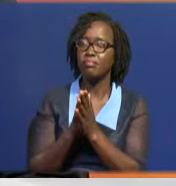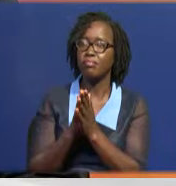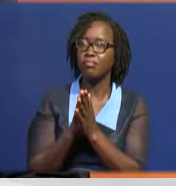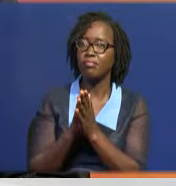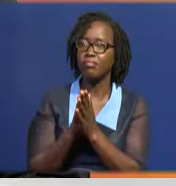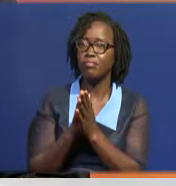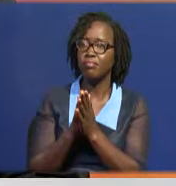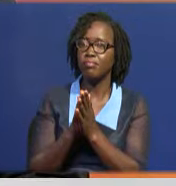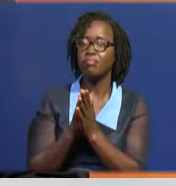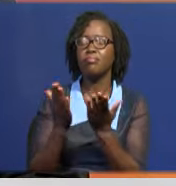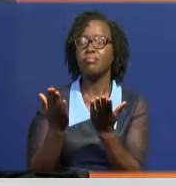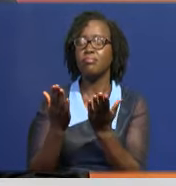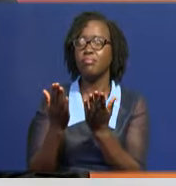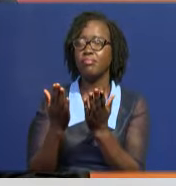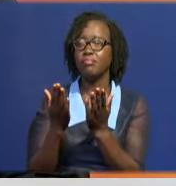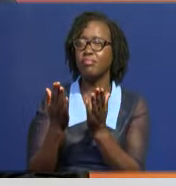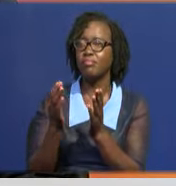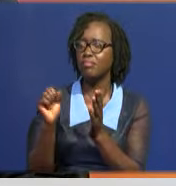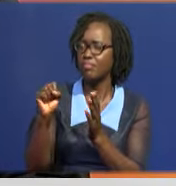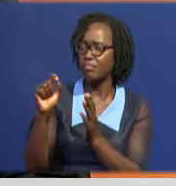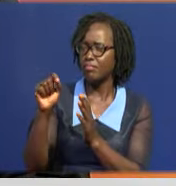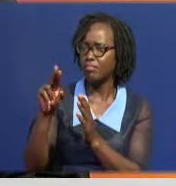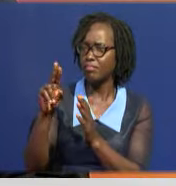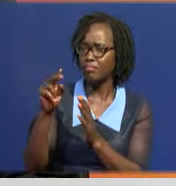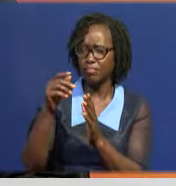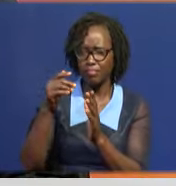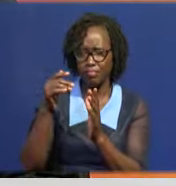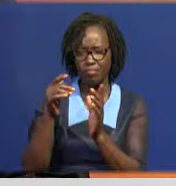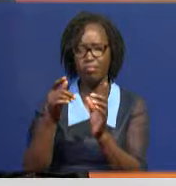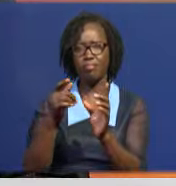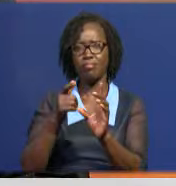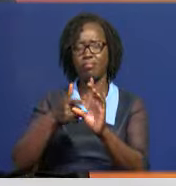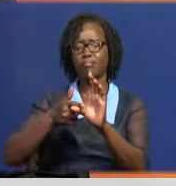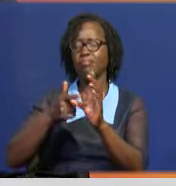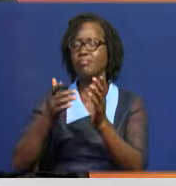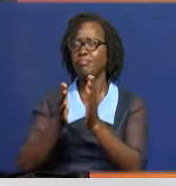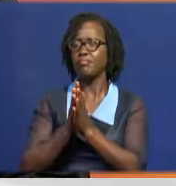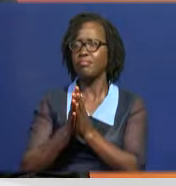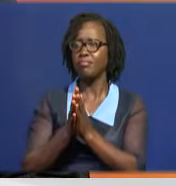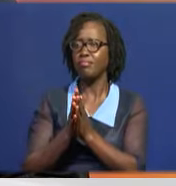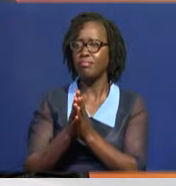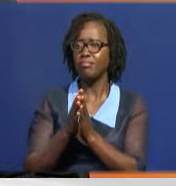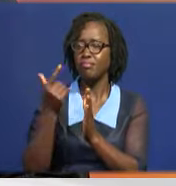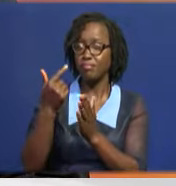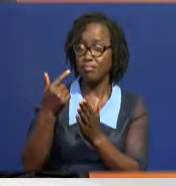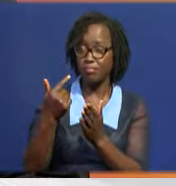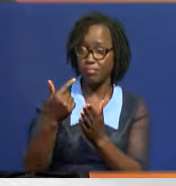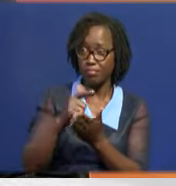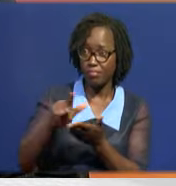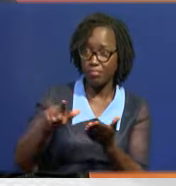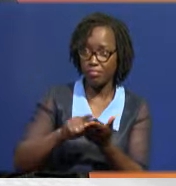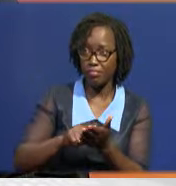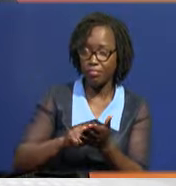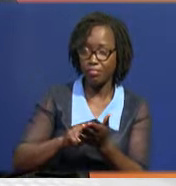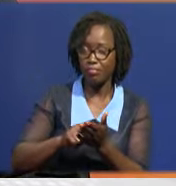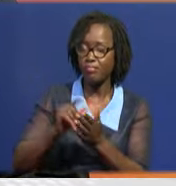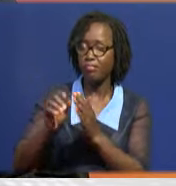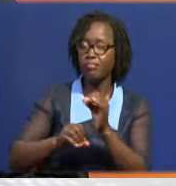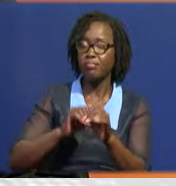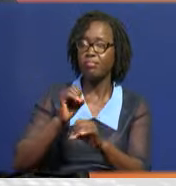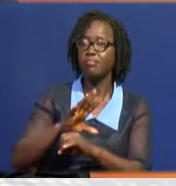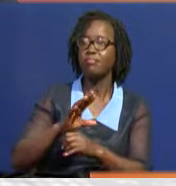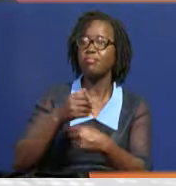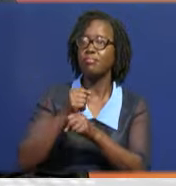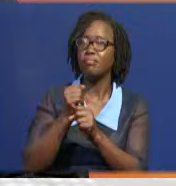Studios, who are actually coming in from Hollywood to partner with the local filmmakers to come up with various productions. And